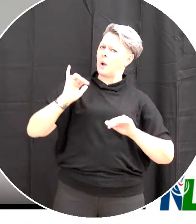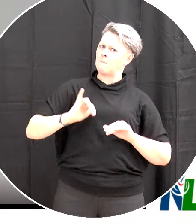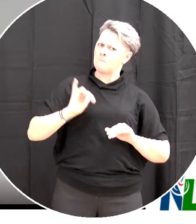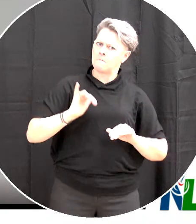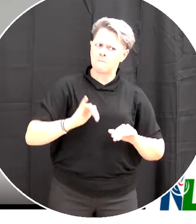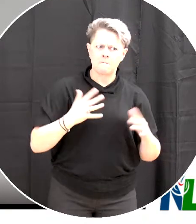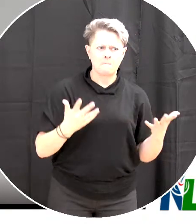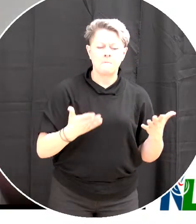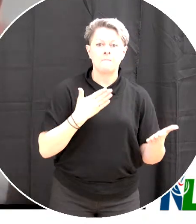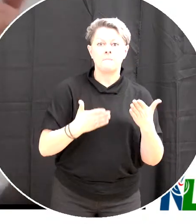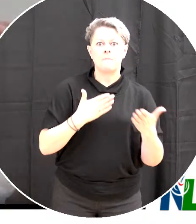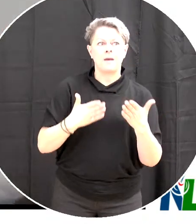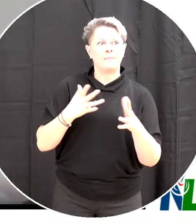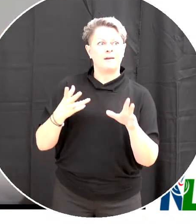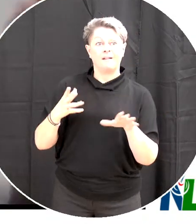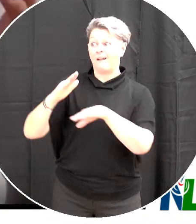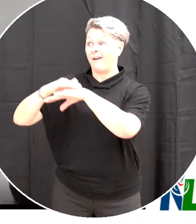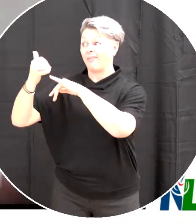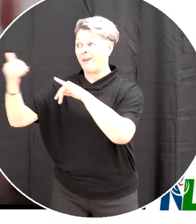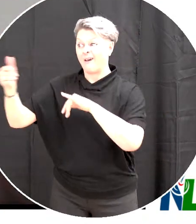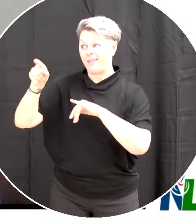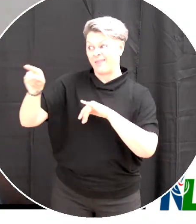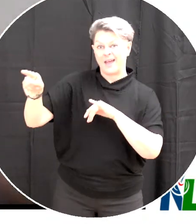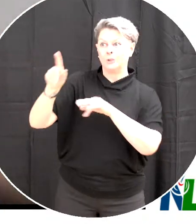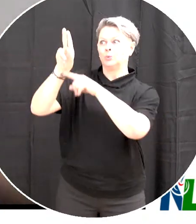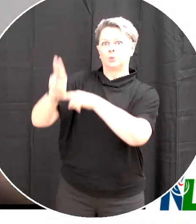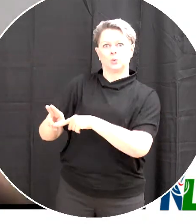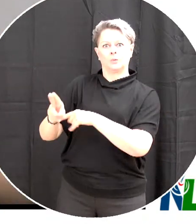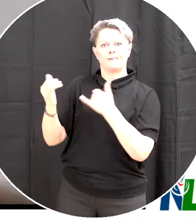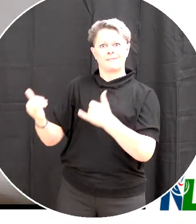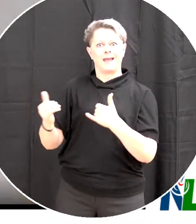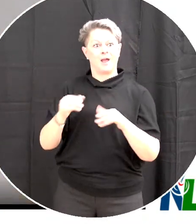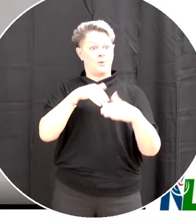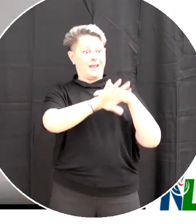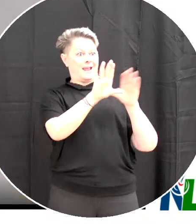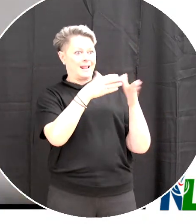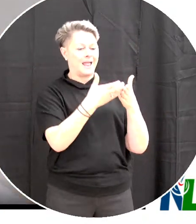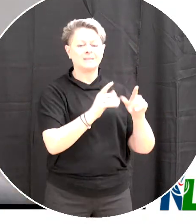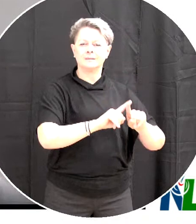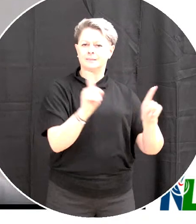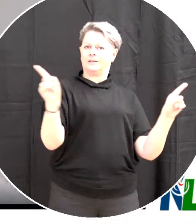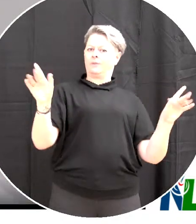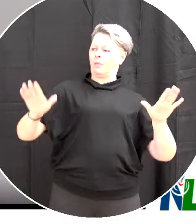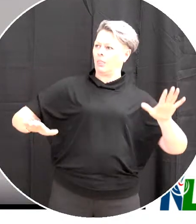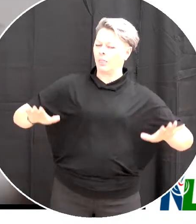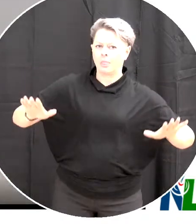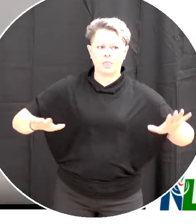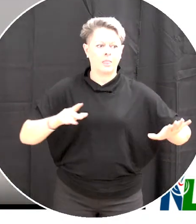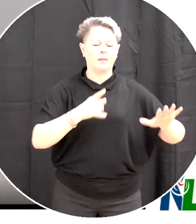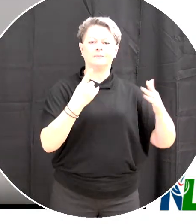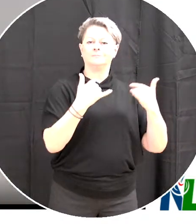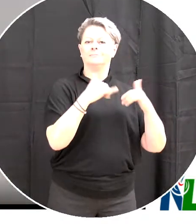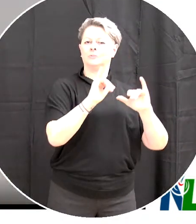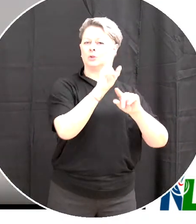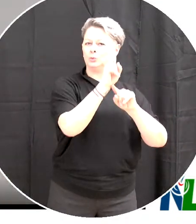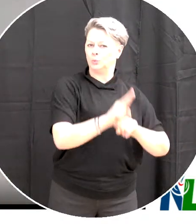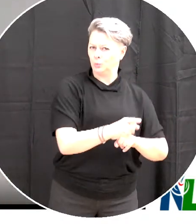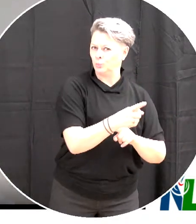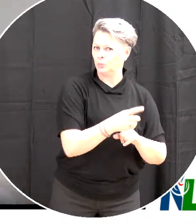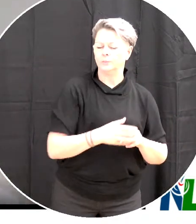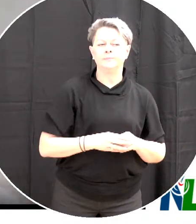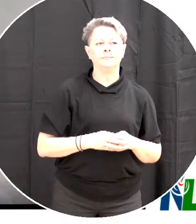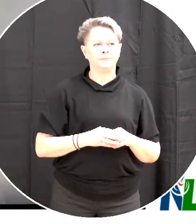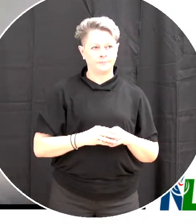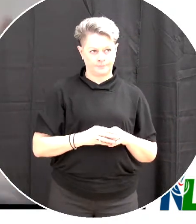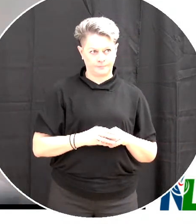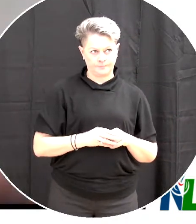time offline. Like when they're sitting there, their instinct is to grab their phones and just to, hide in that world, and I've kind of made a little bit